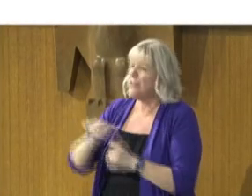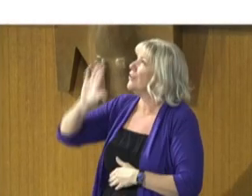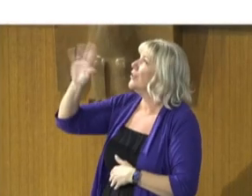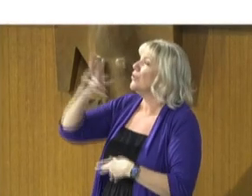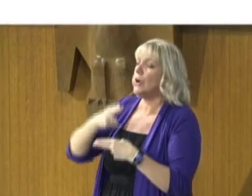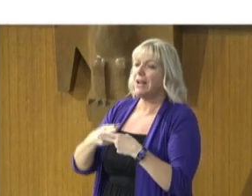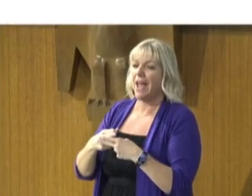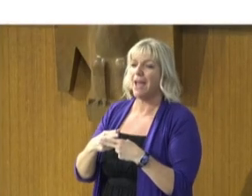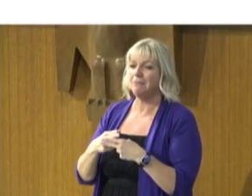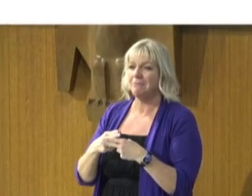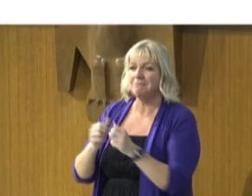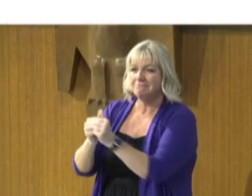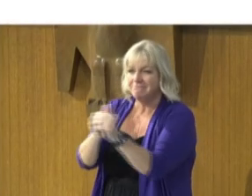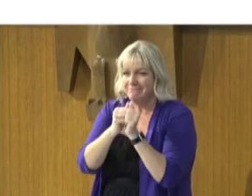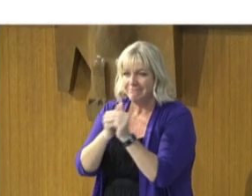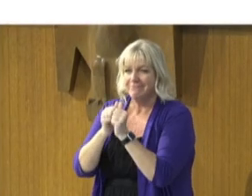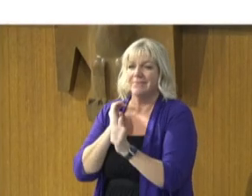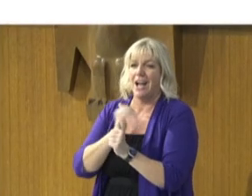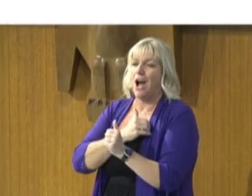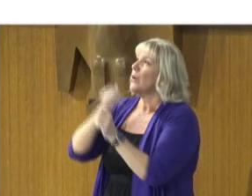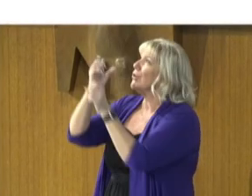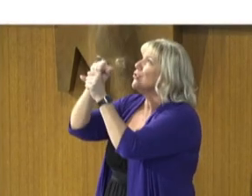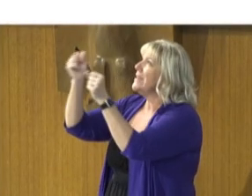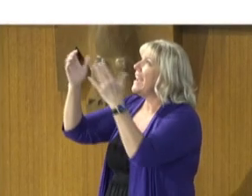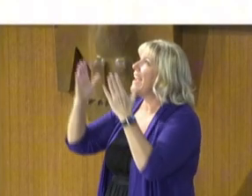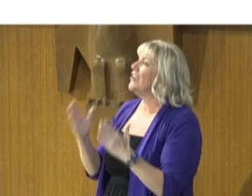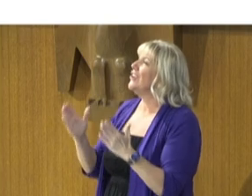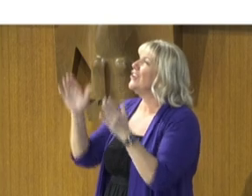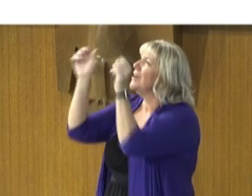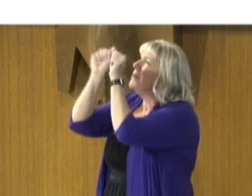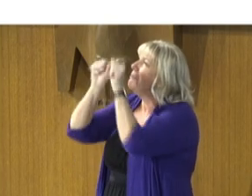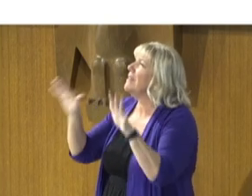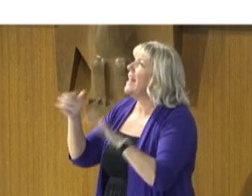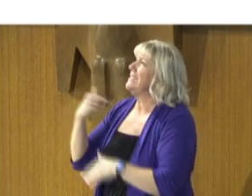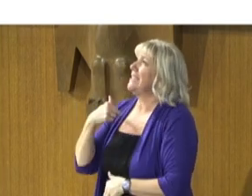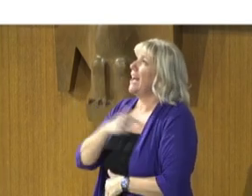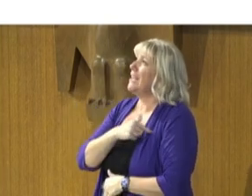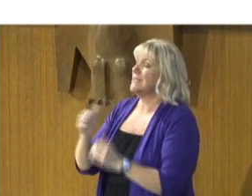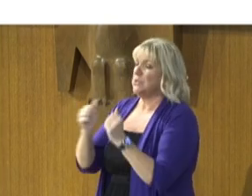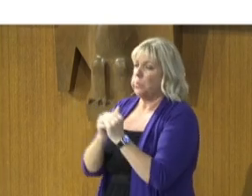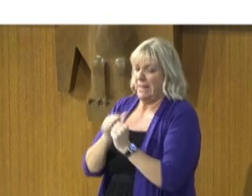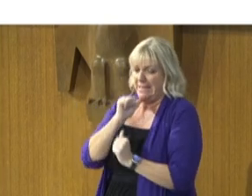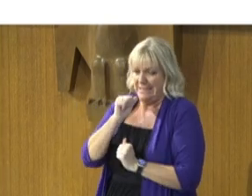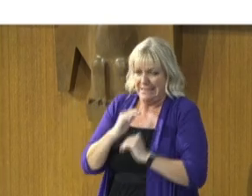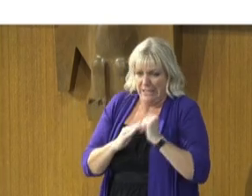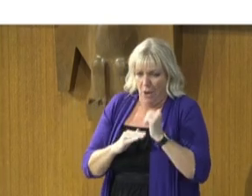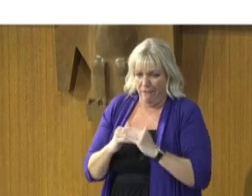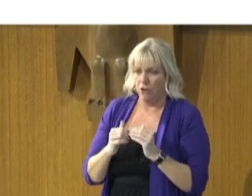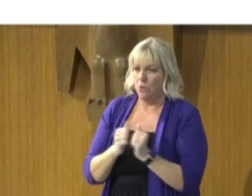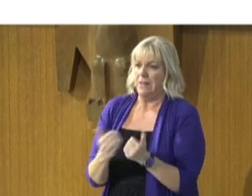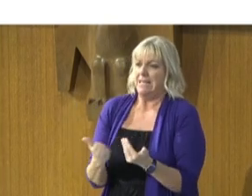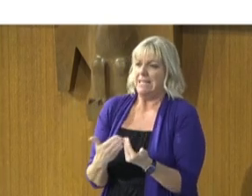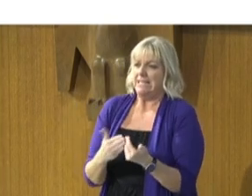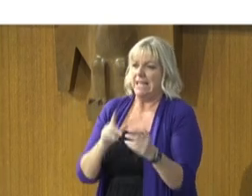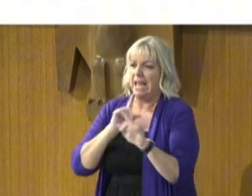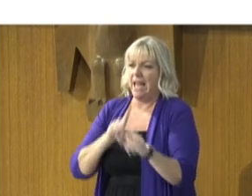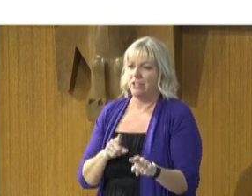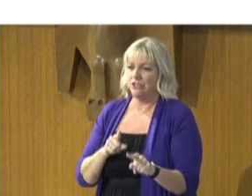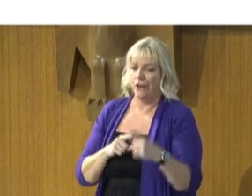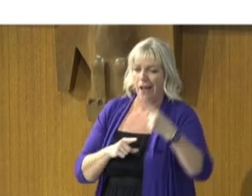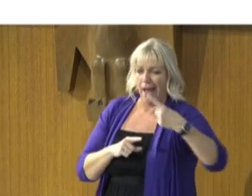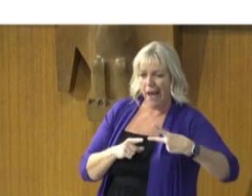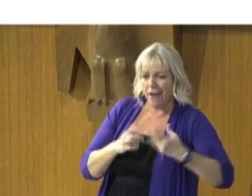one voice, our Creator, bless us with discomfort at easy answers, half-truths